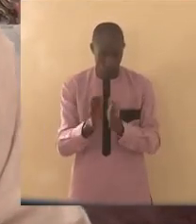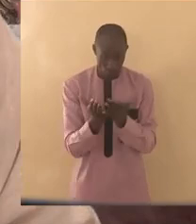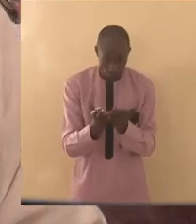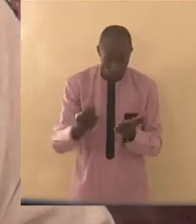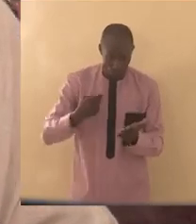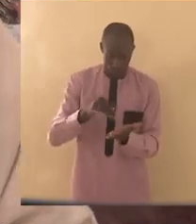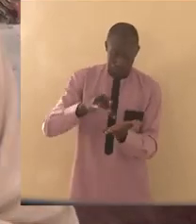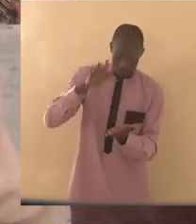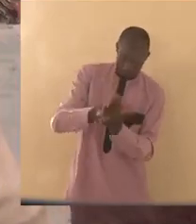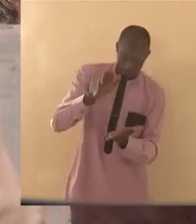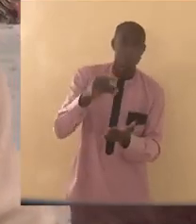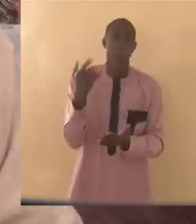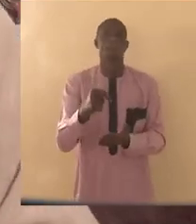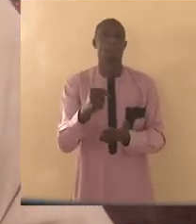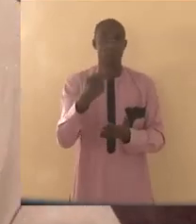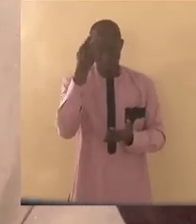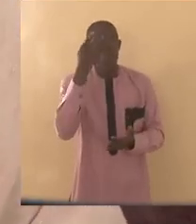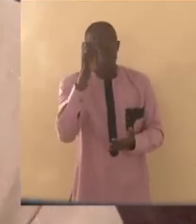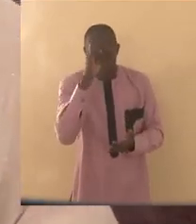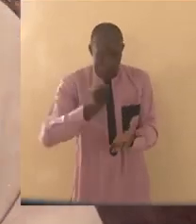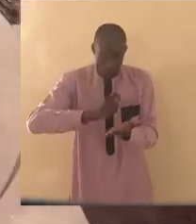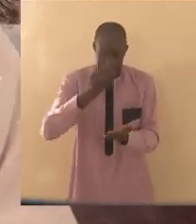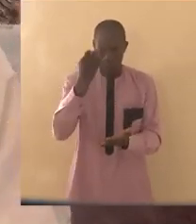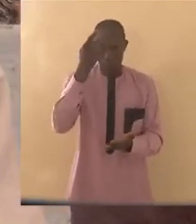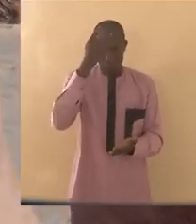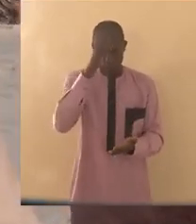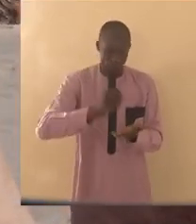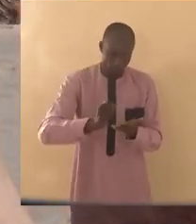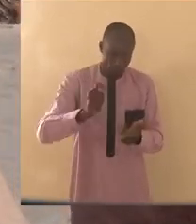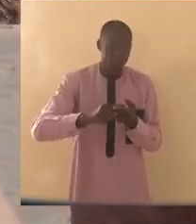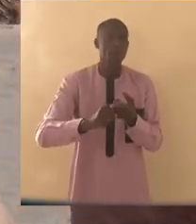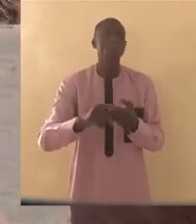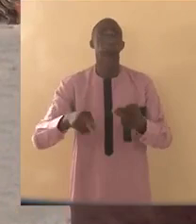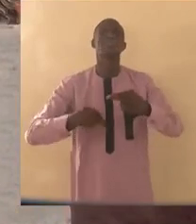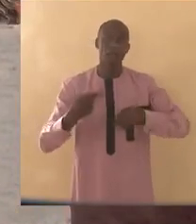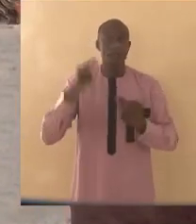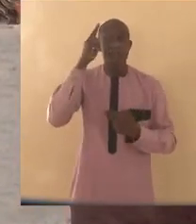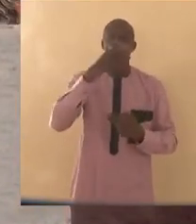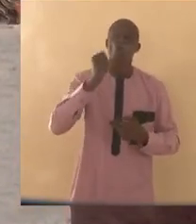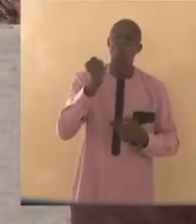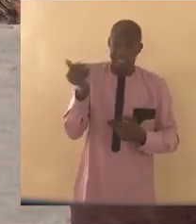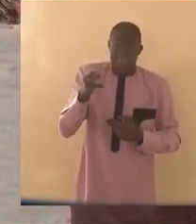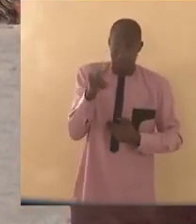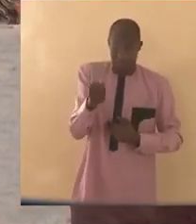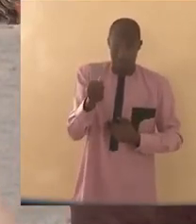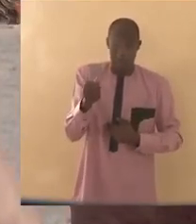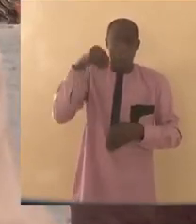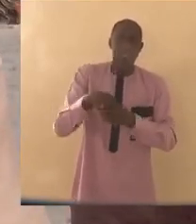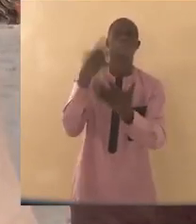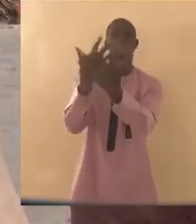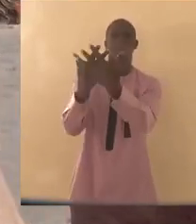the context. The context of Paul writing to people to rejoice always. Again, I say rejoice. He was himself